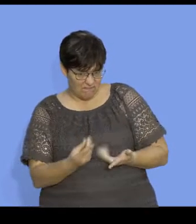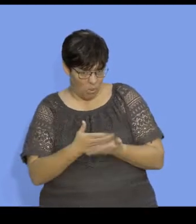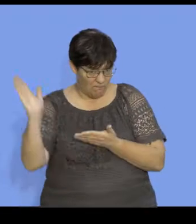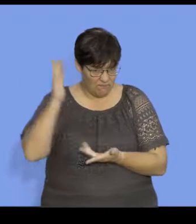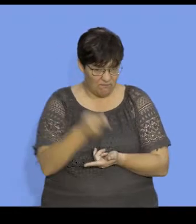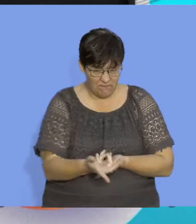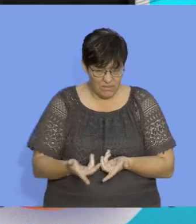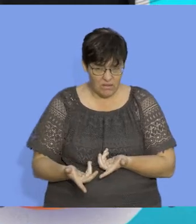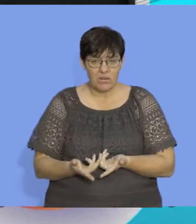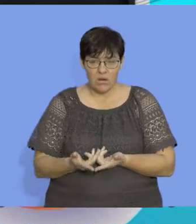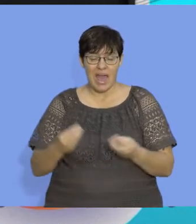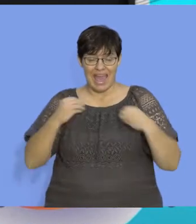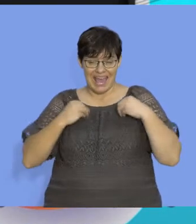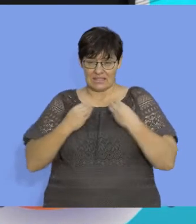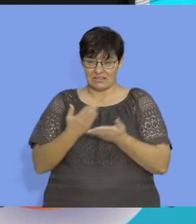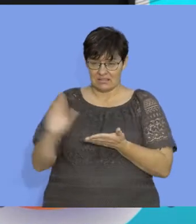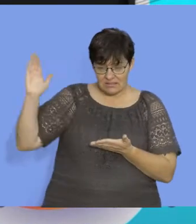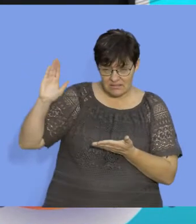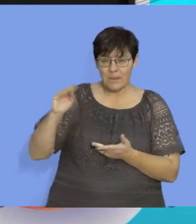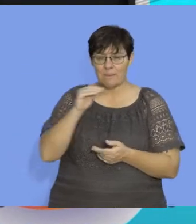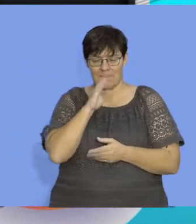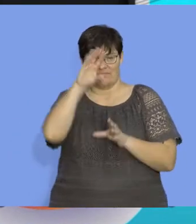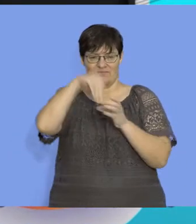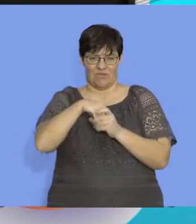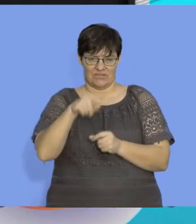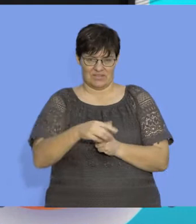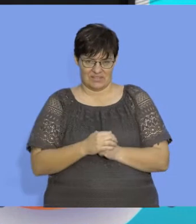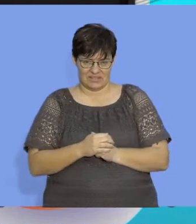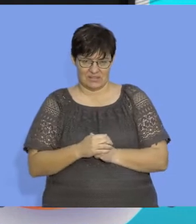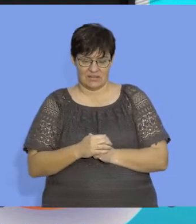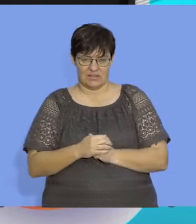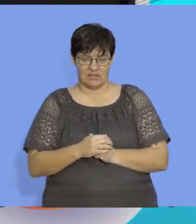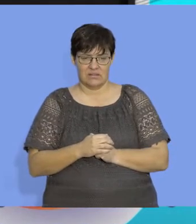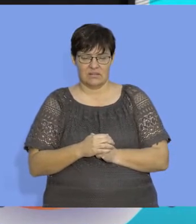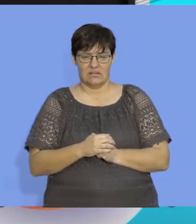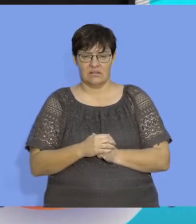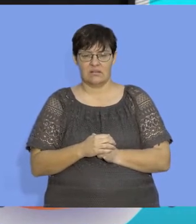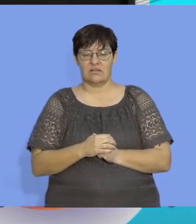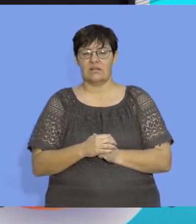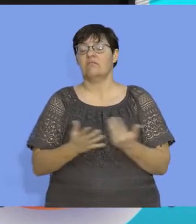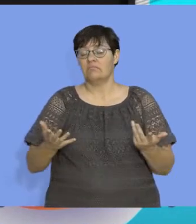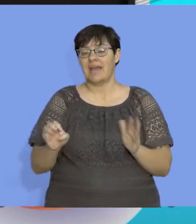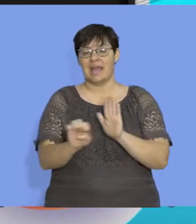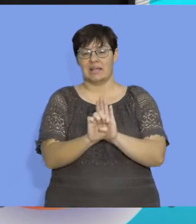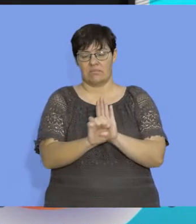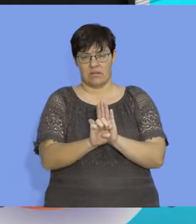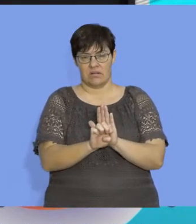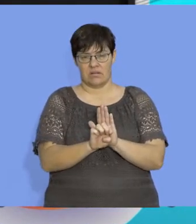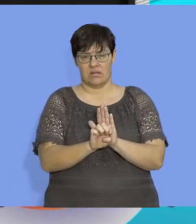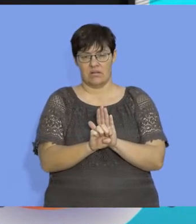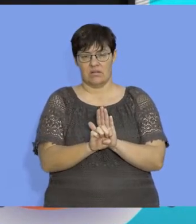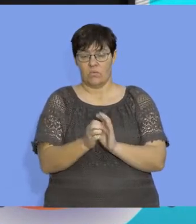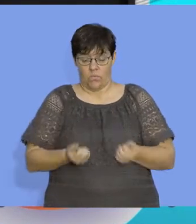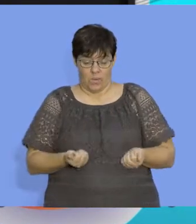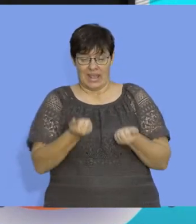here. And again, one of the examples that will clearly give you a clear